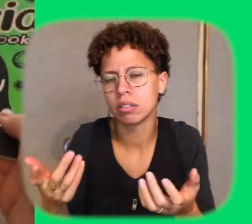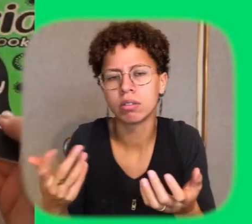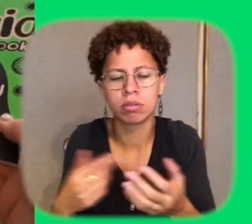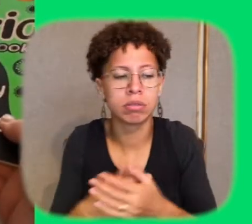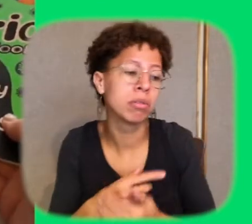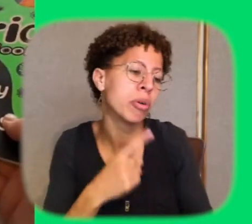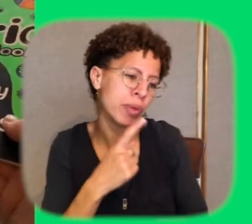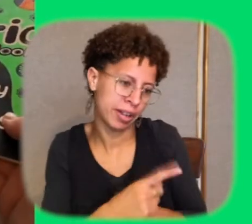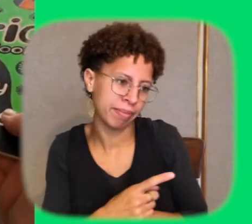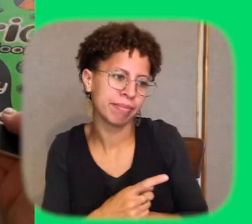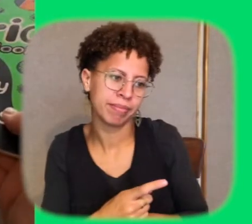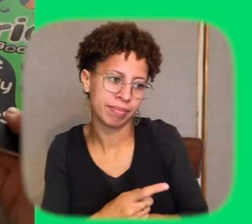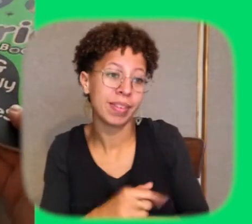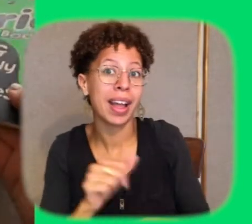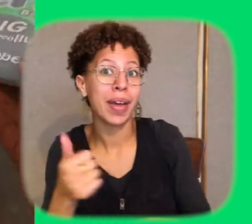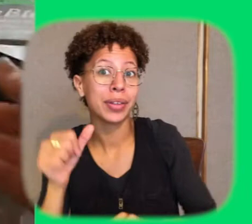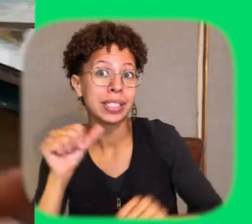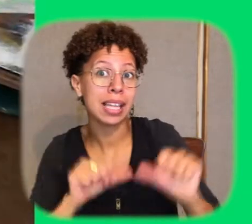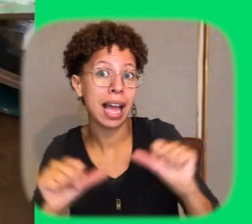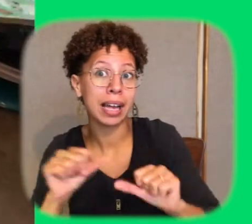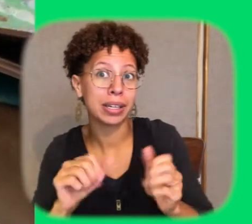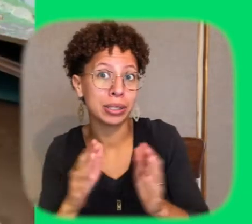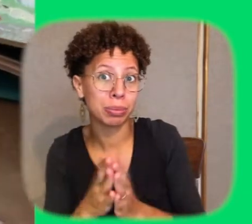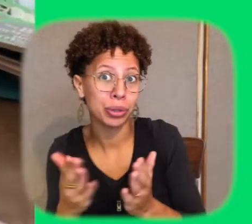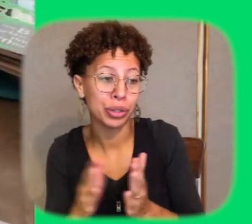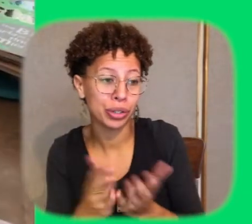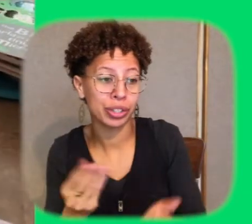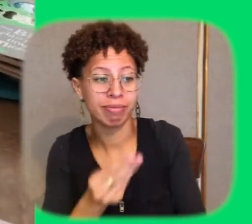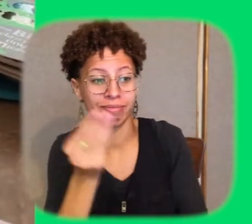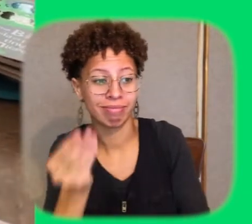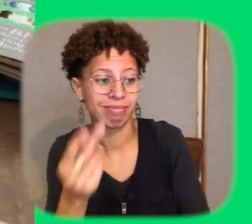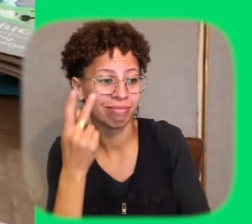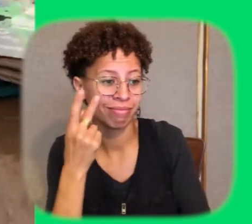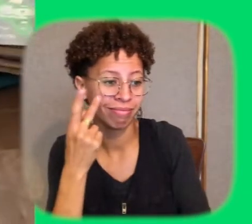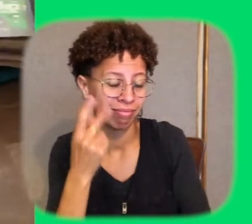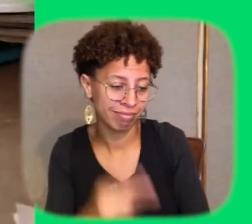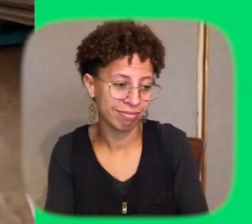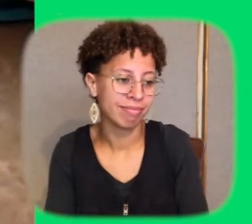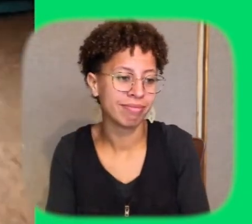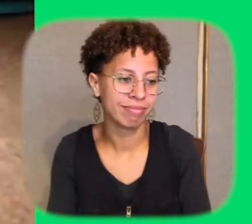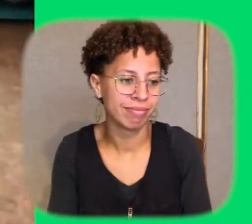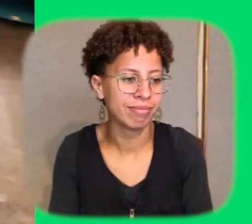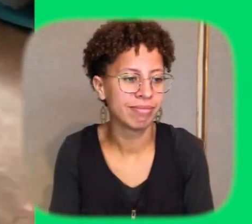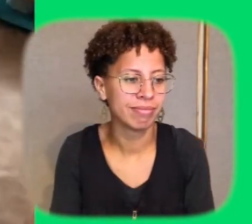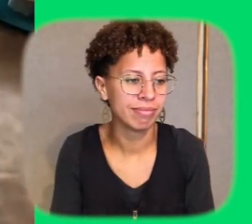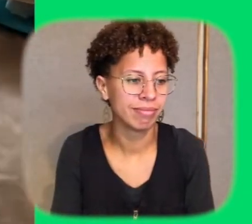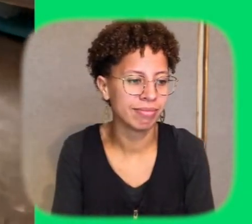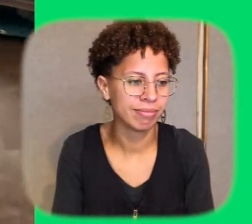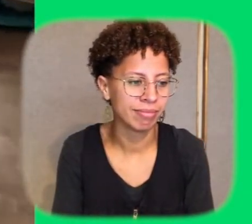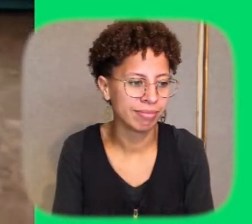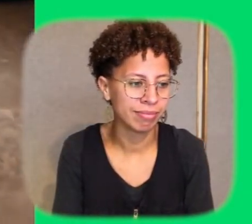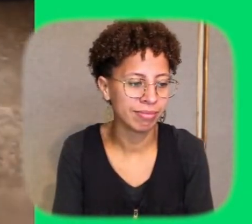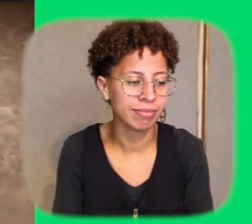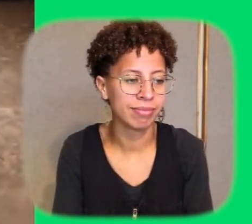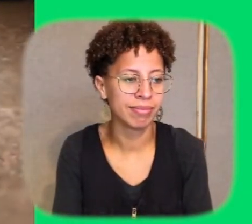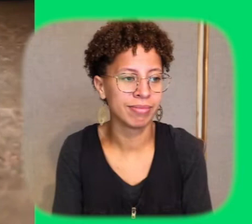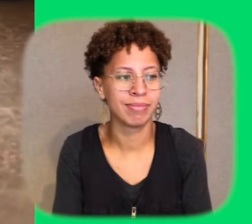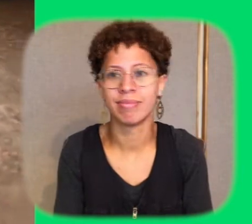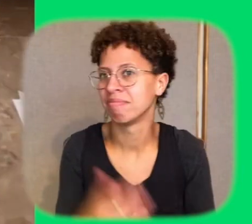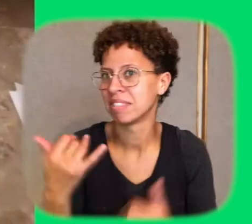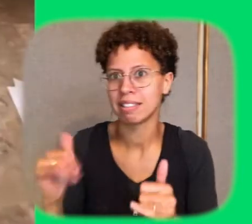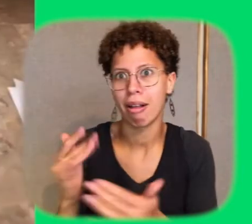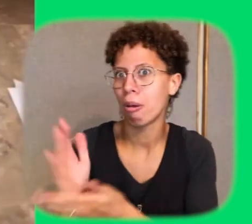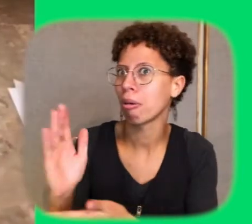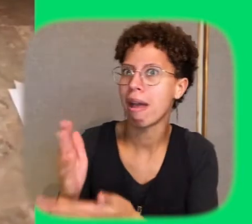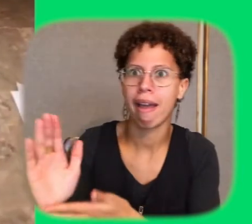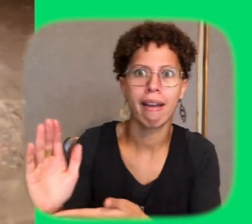book. Let's put that on and see what happens. Oh. Still okay. They're still okay?